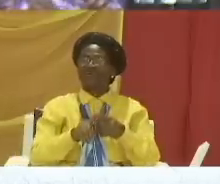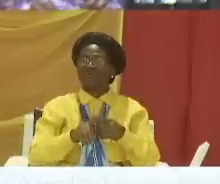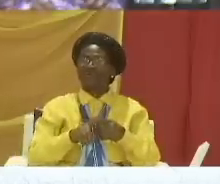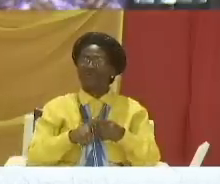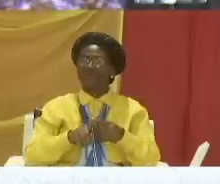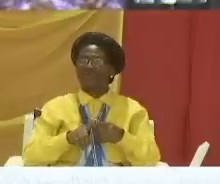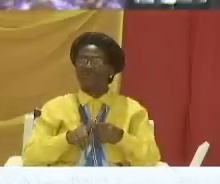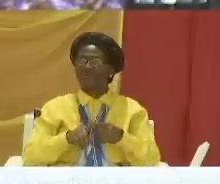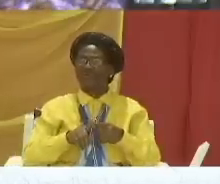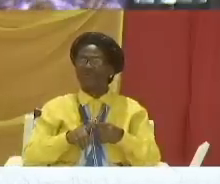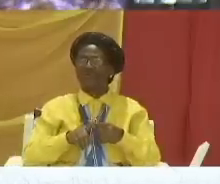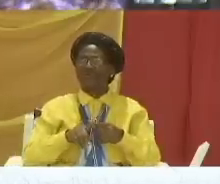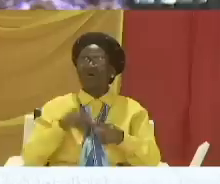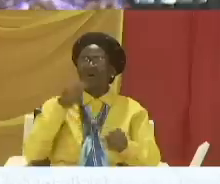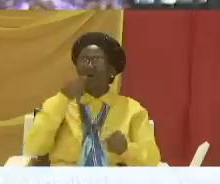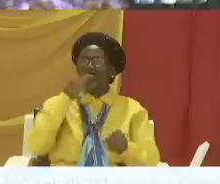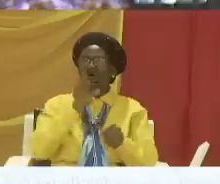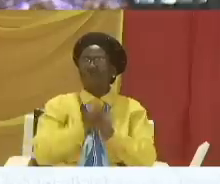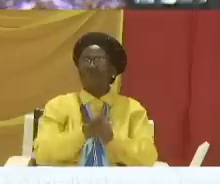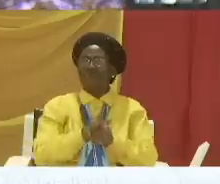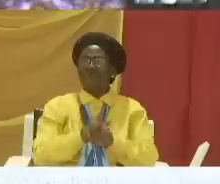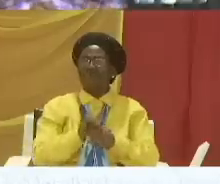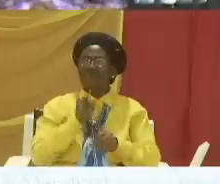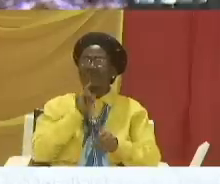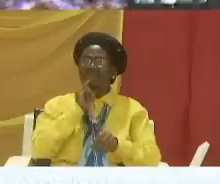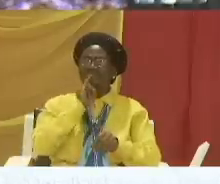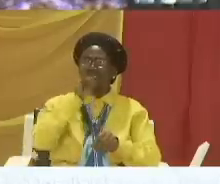is a word called vow.